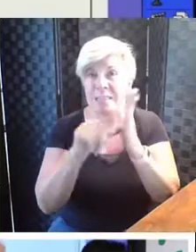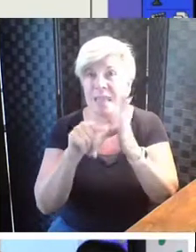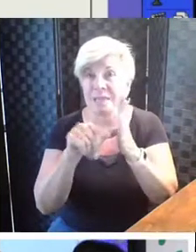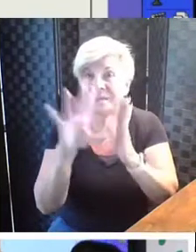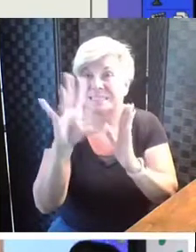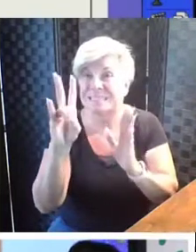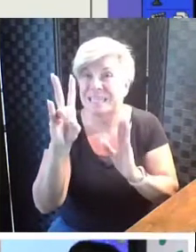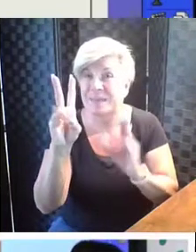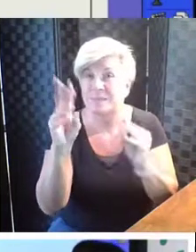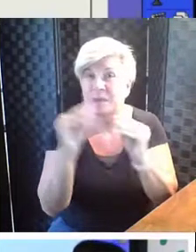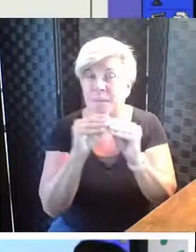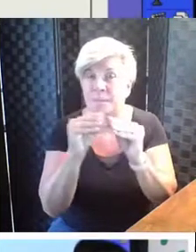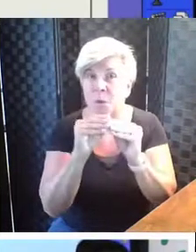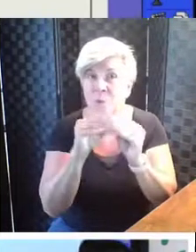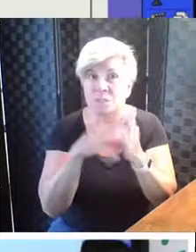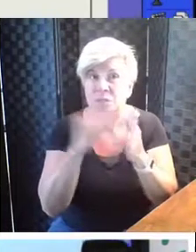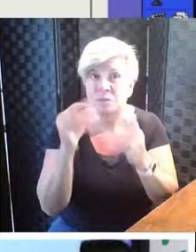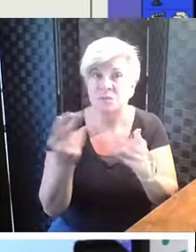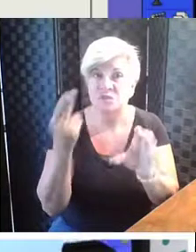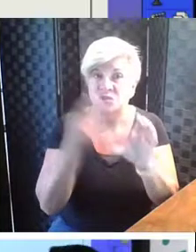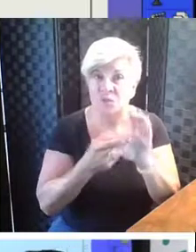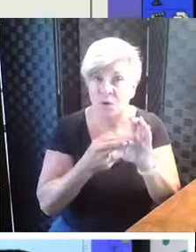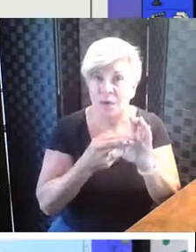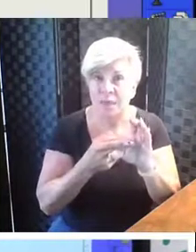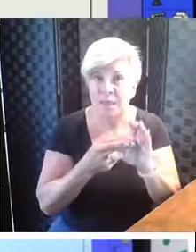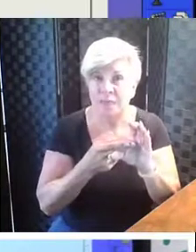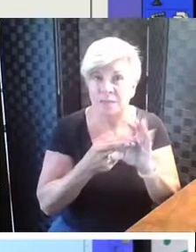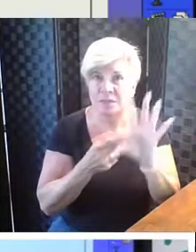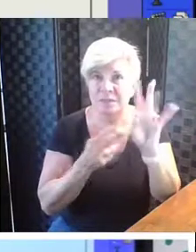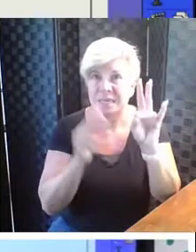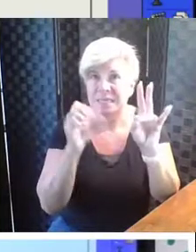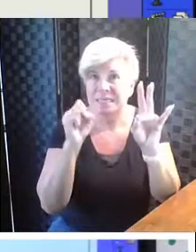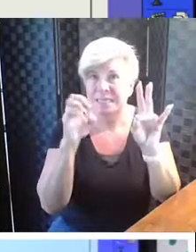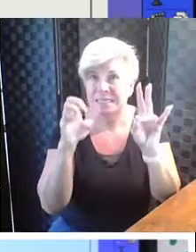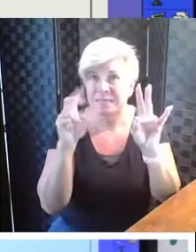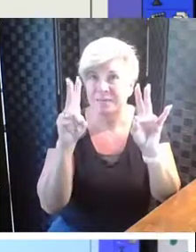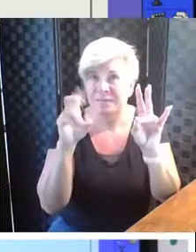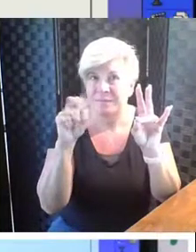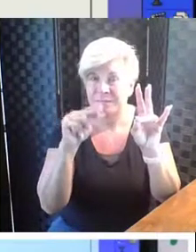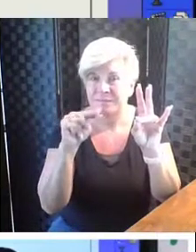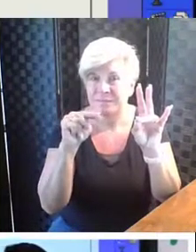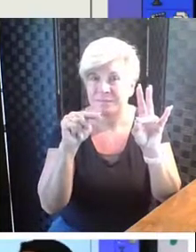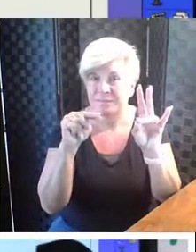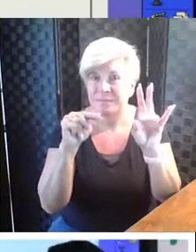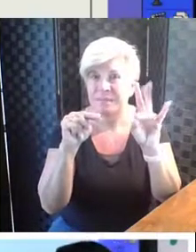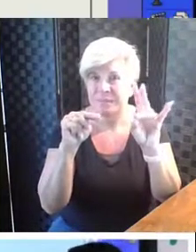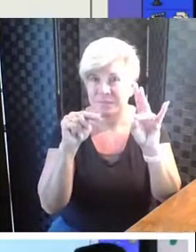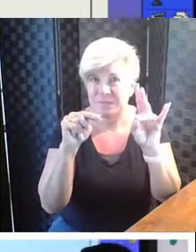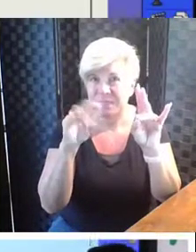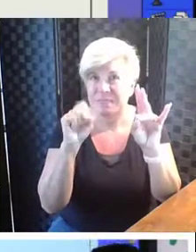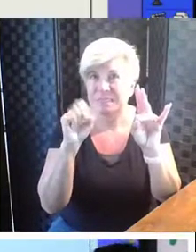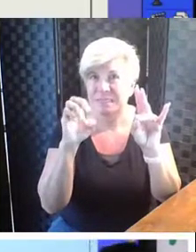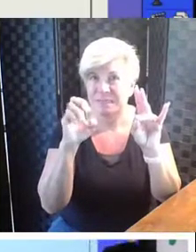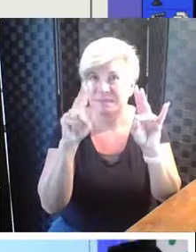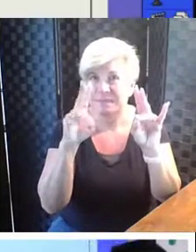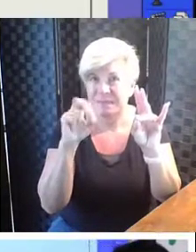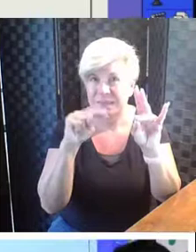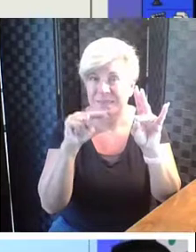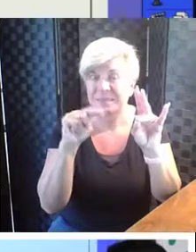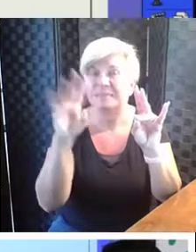Later, 7 more students join the party. So the other part is